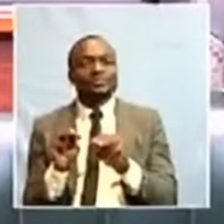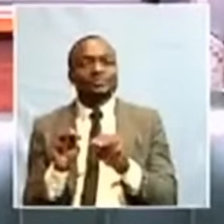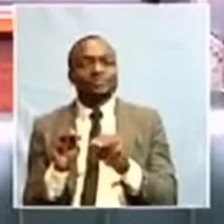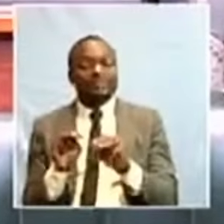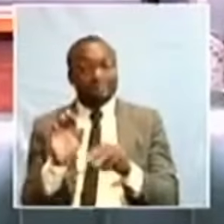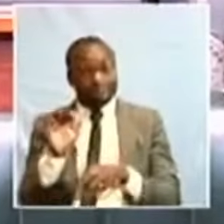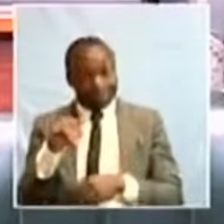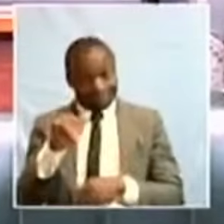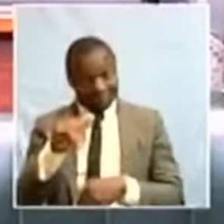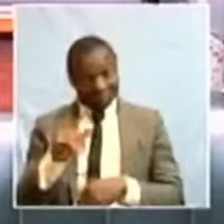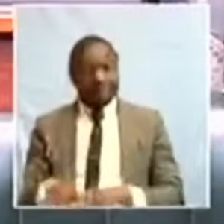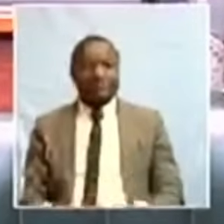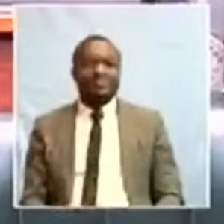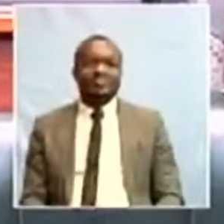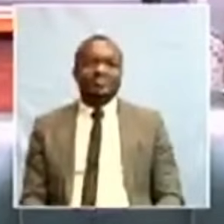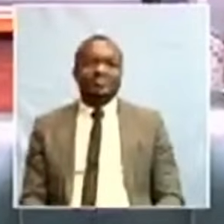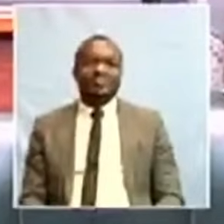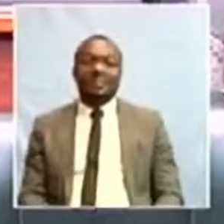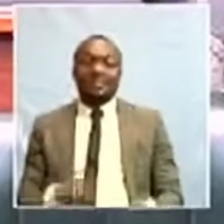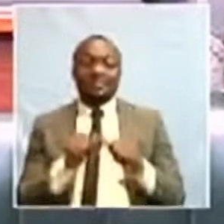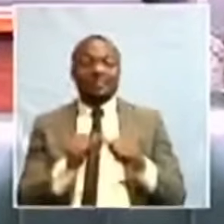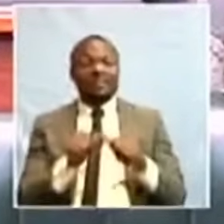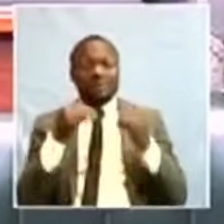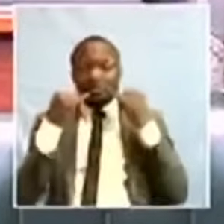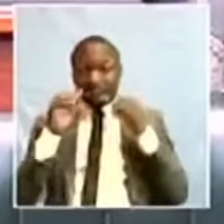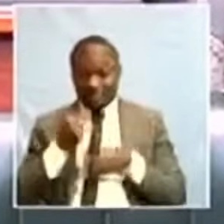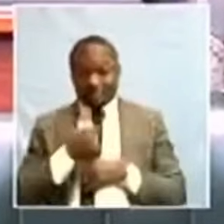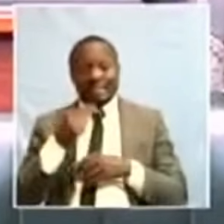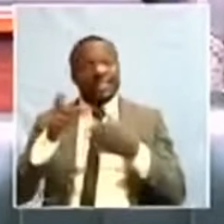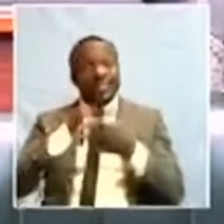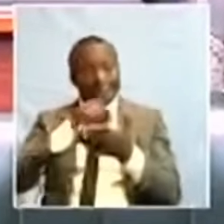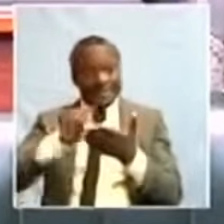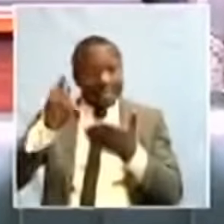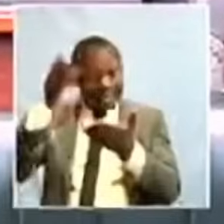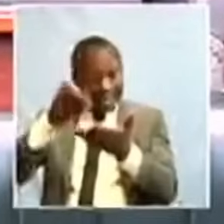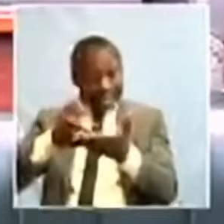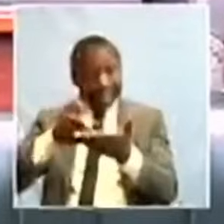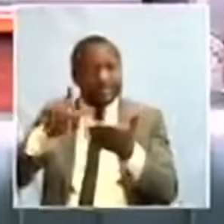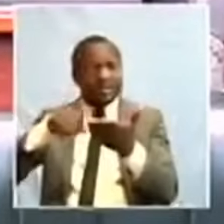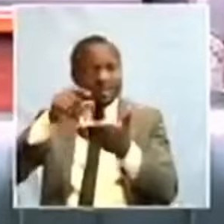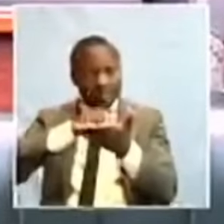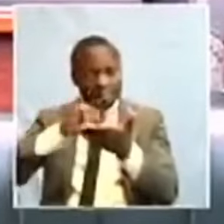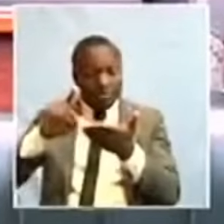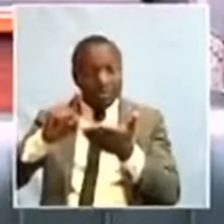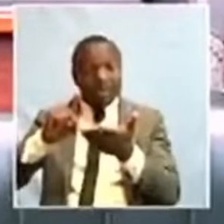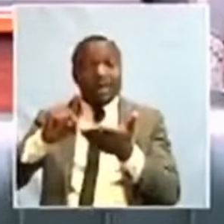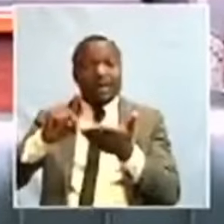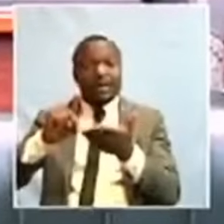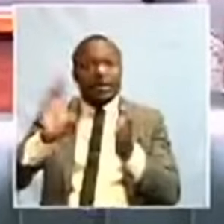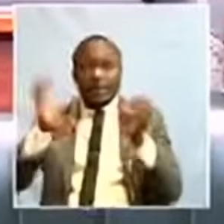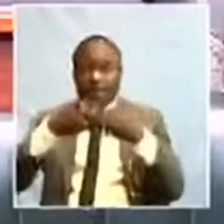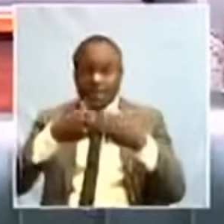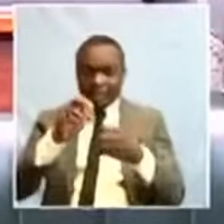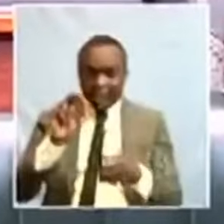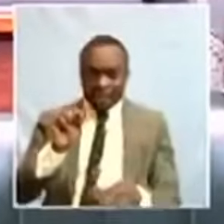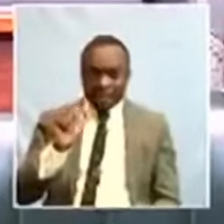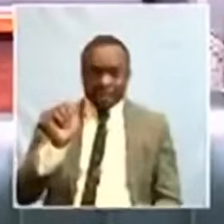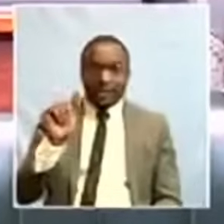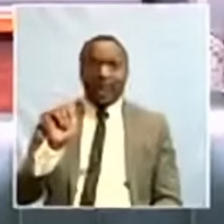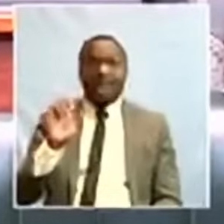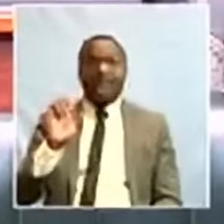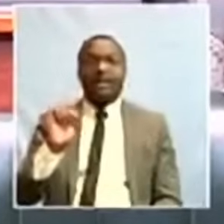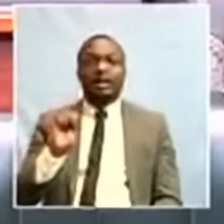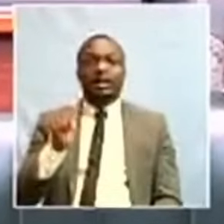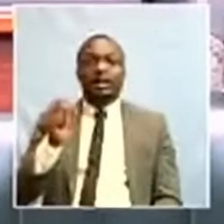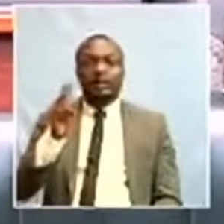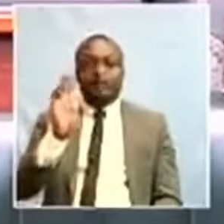Yeah, he's still telling me. Yes, next week. This week, I think NatSave is already released,